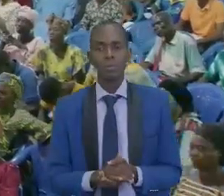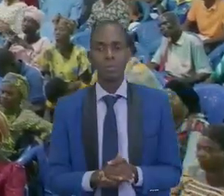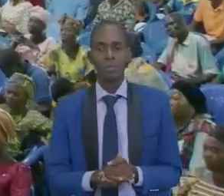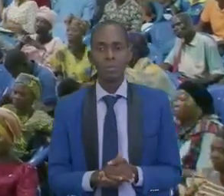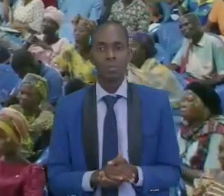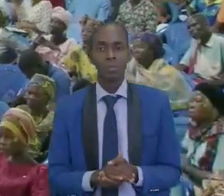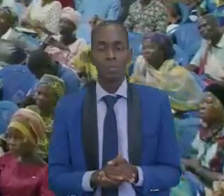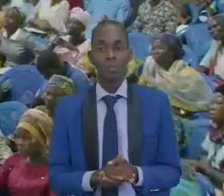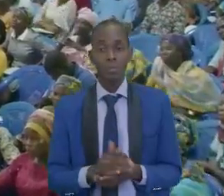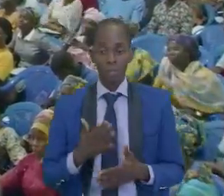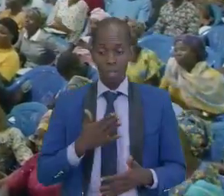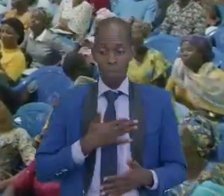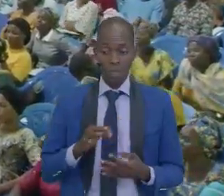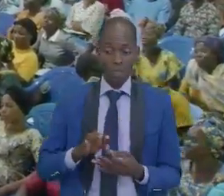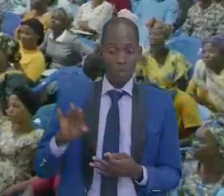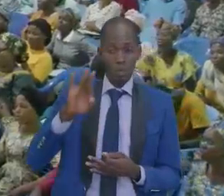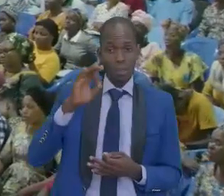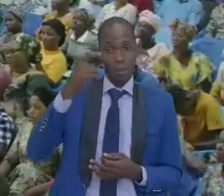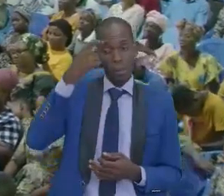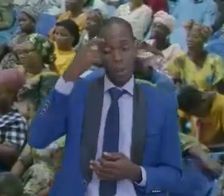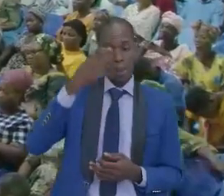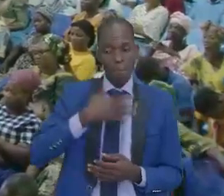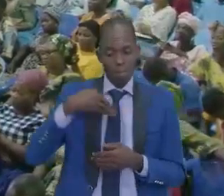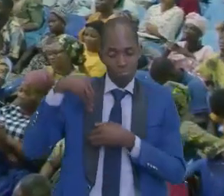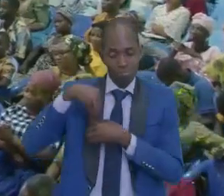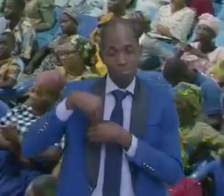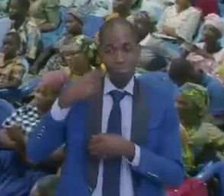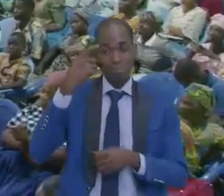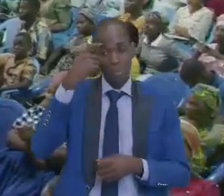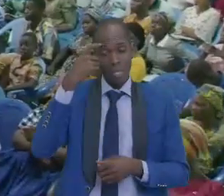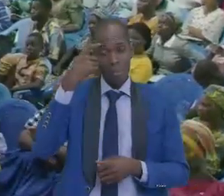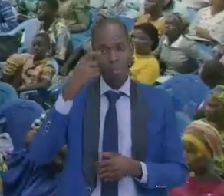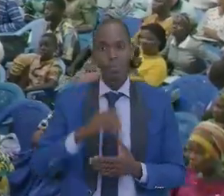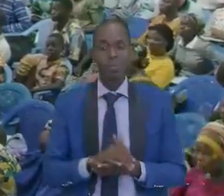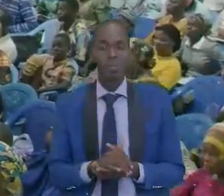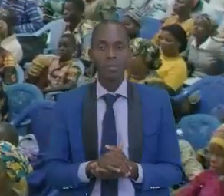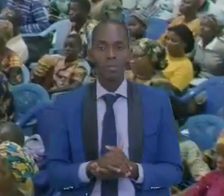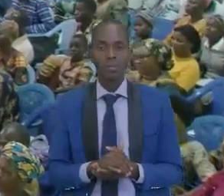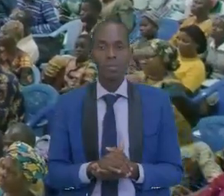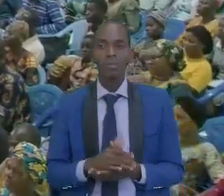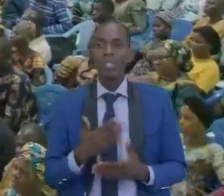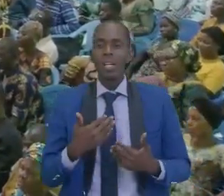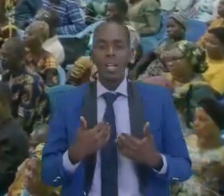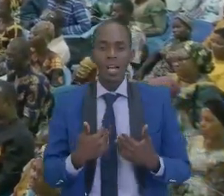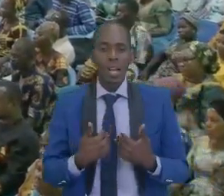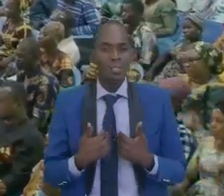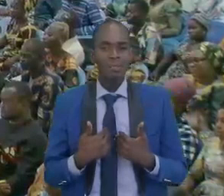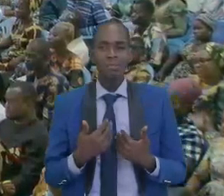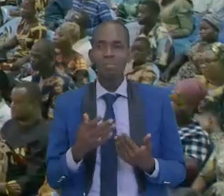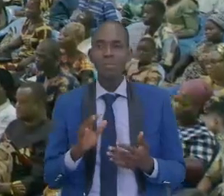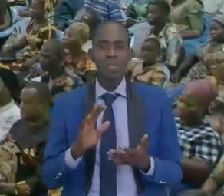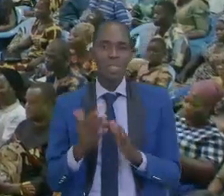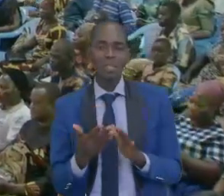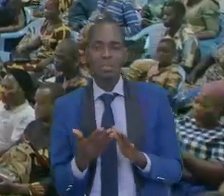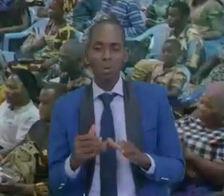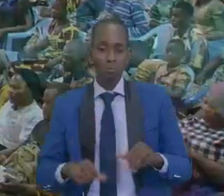My spirit man, my inner man, has a kind of bones. And when